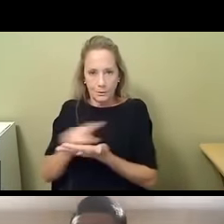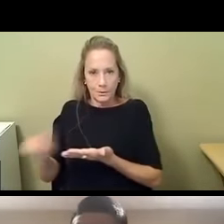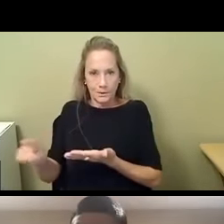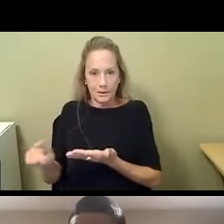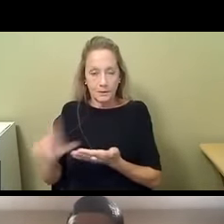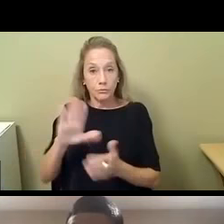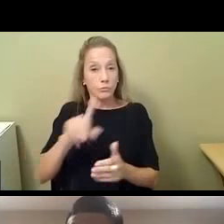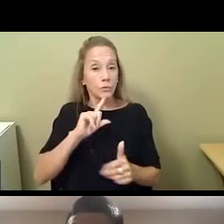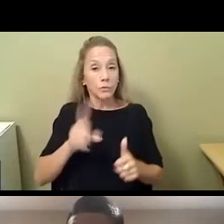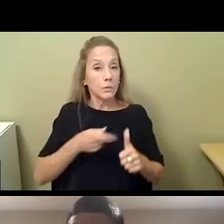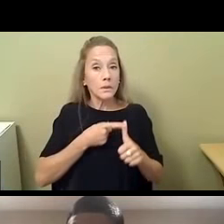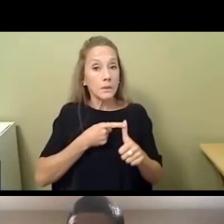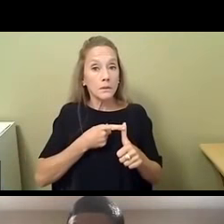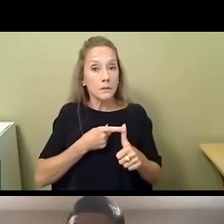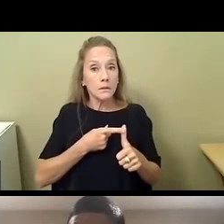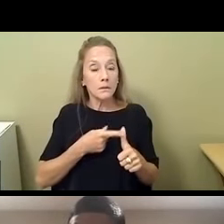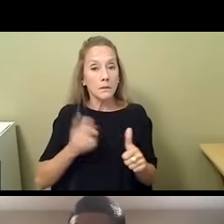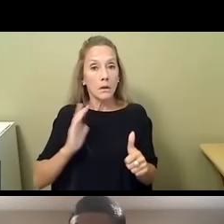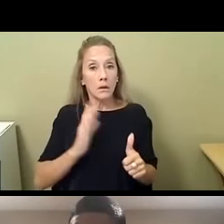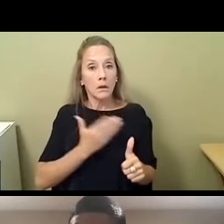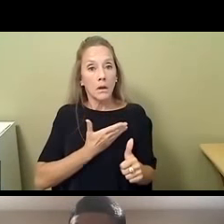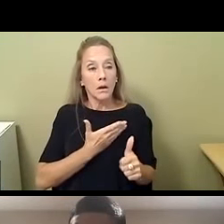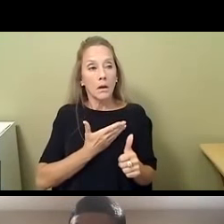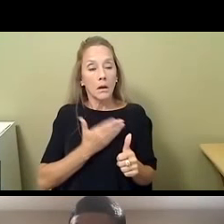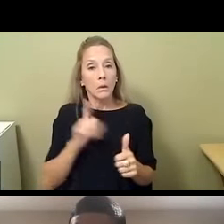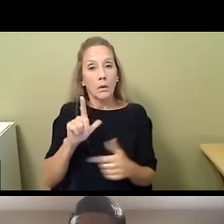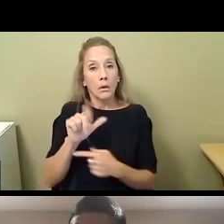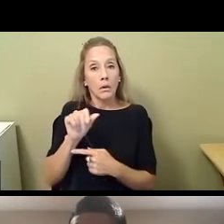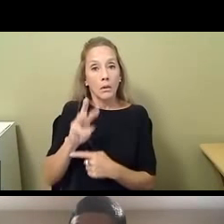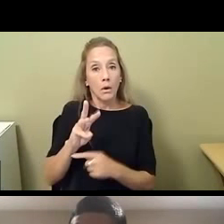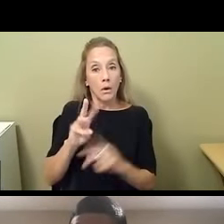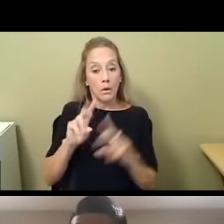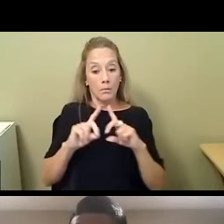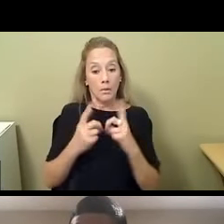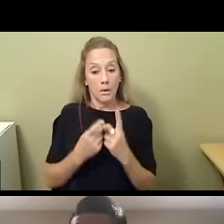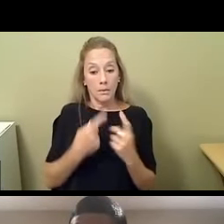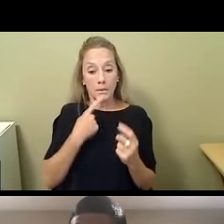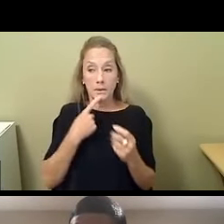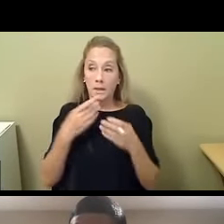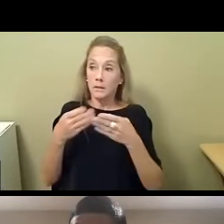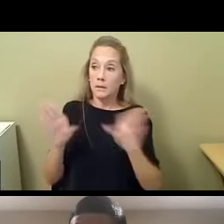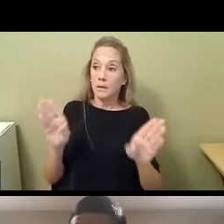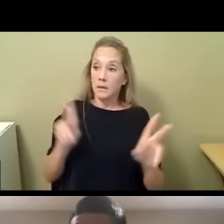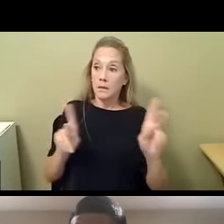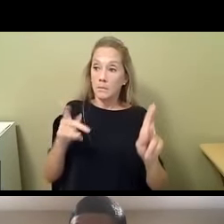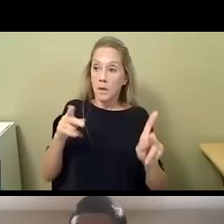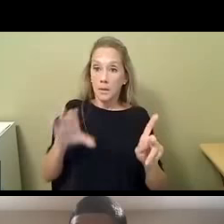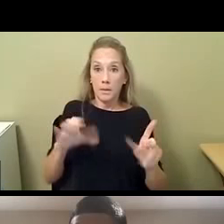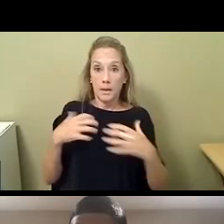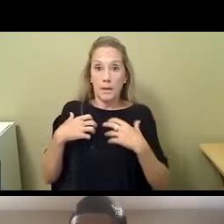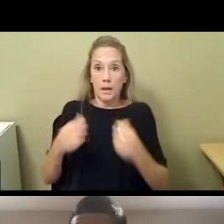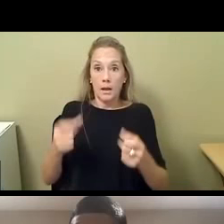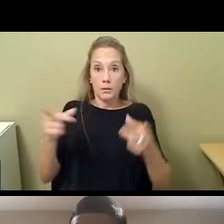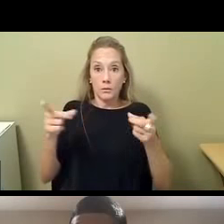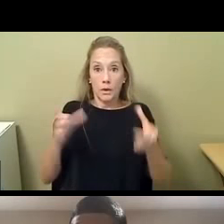Originally, our law department had said that the public health director, who is Dr.